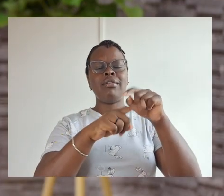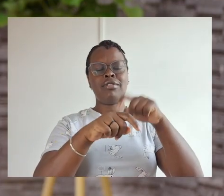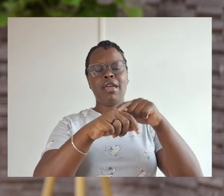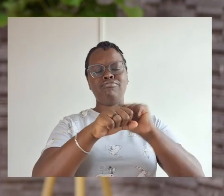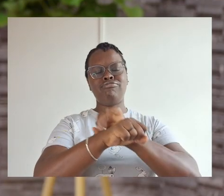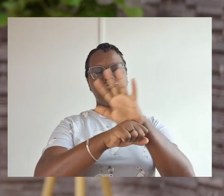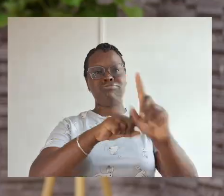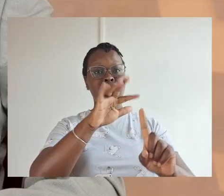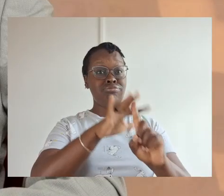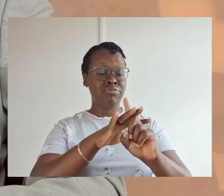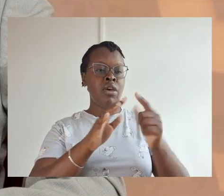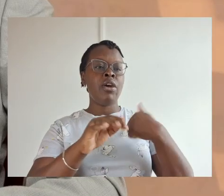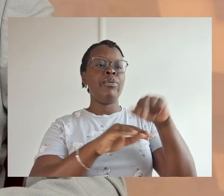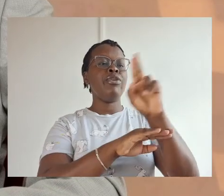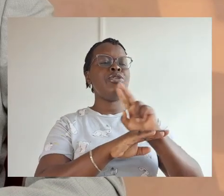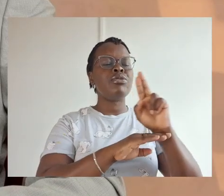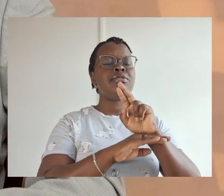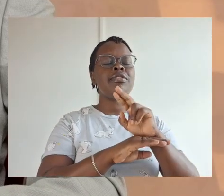COVID. We were using